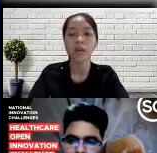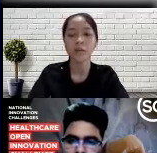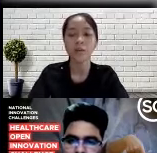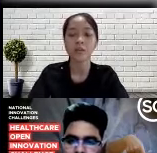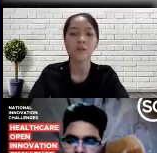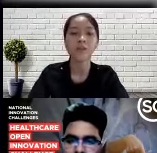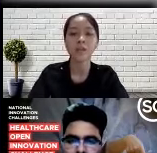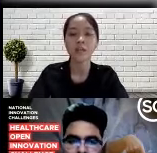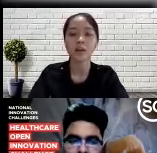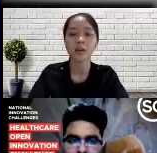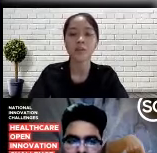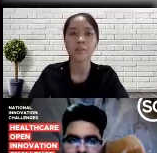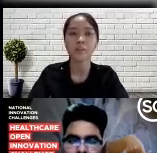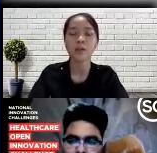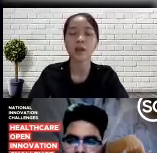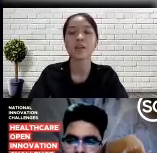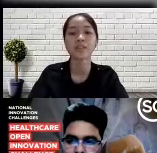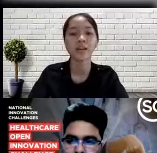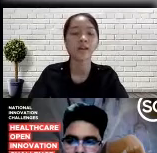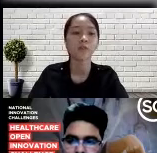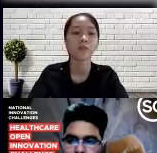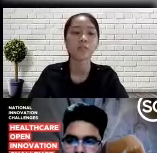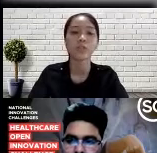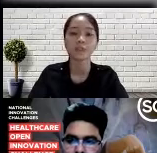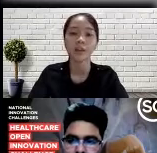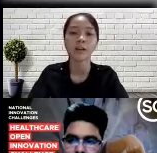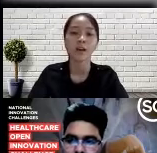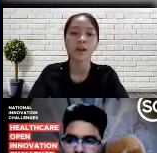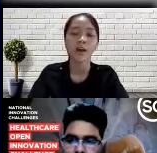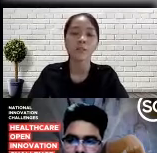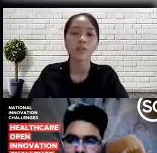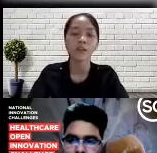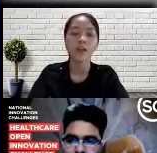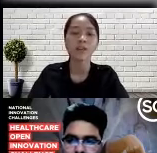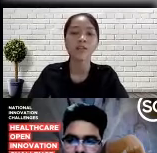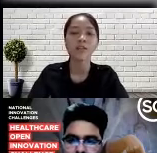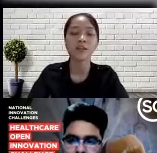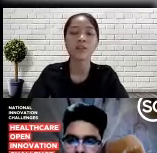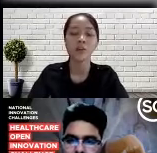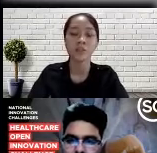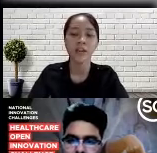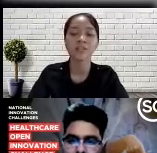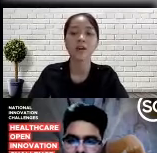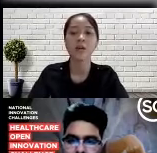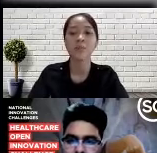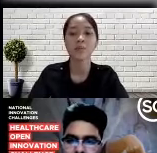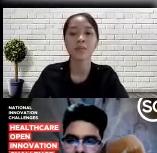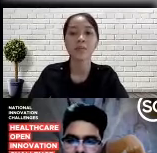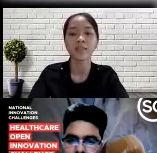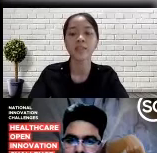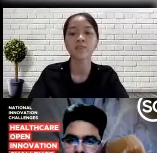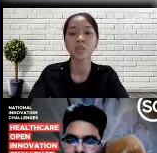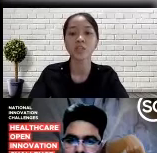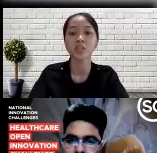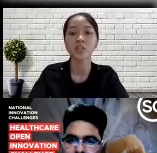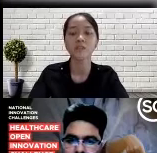swallowing impairment, they often need to have their diet or fluids modified. And modifying in this context will be in